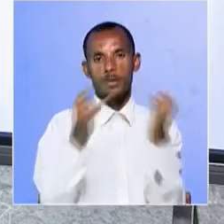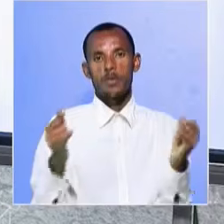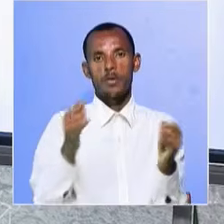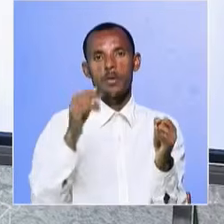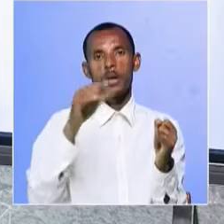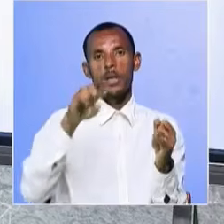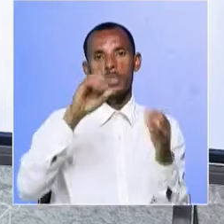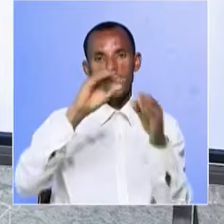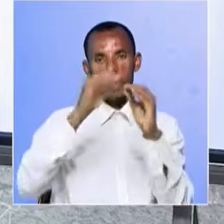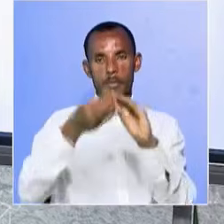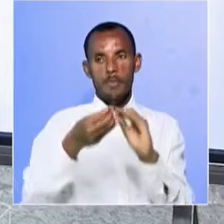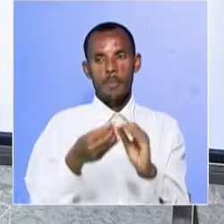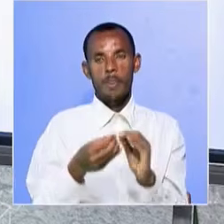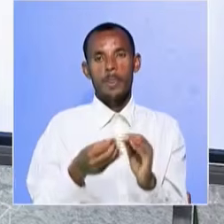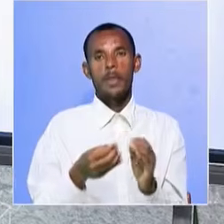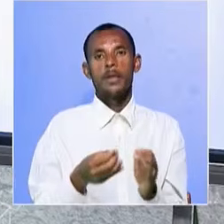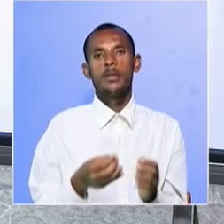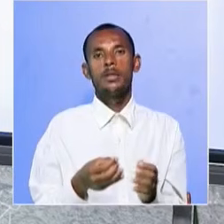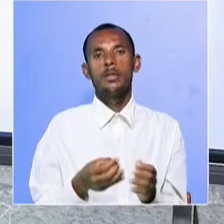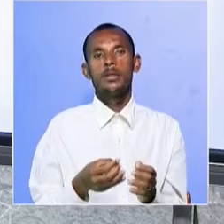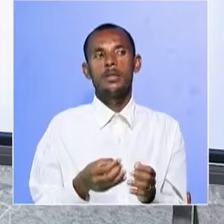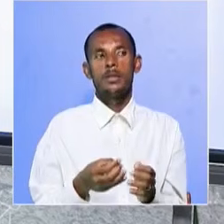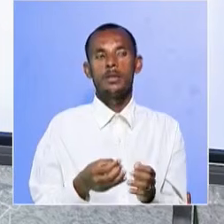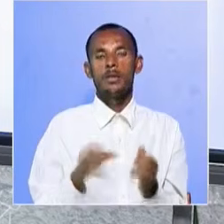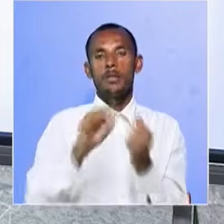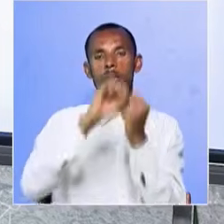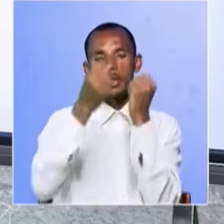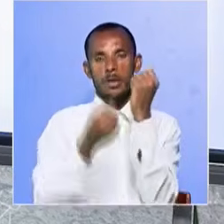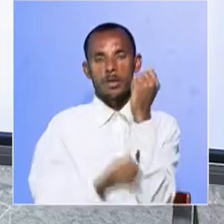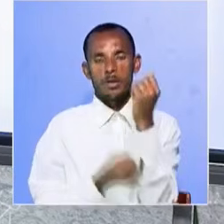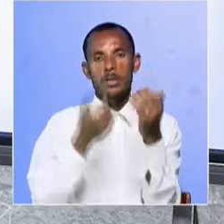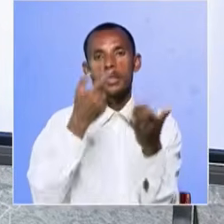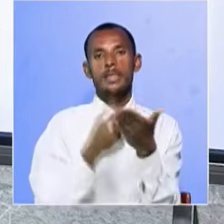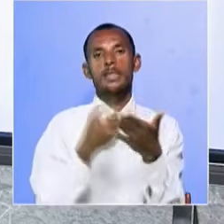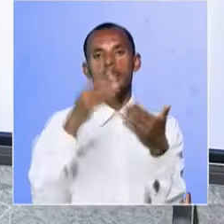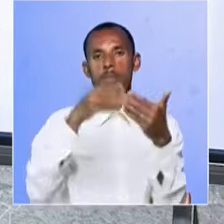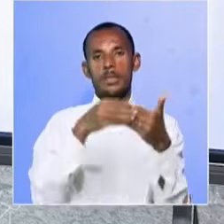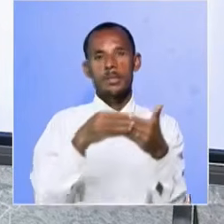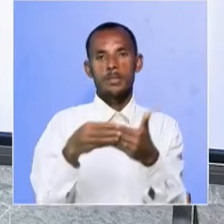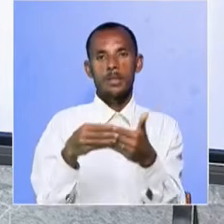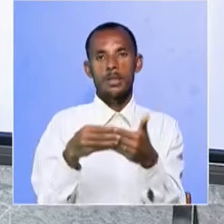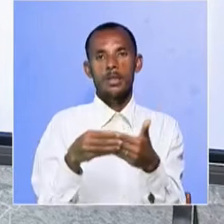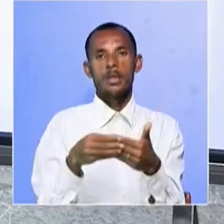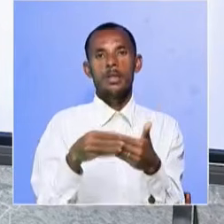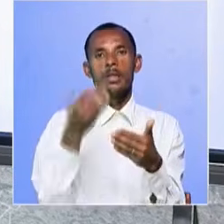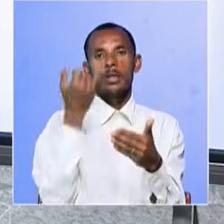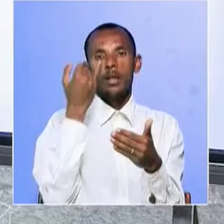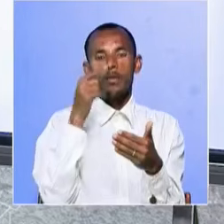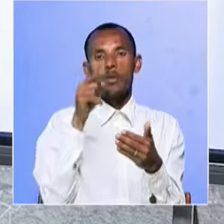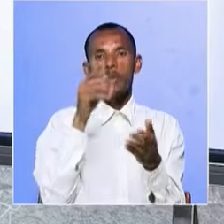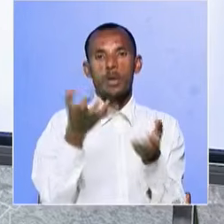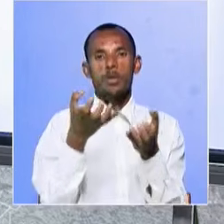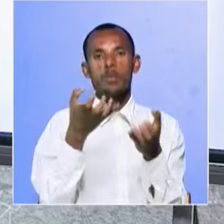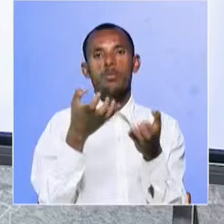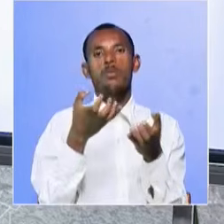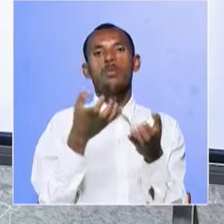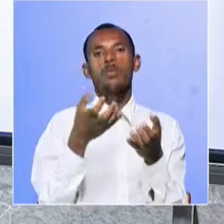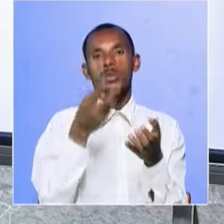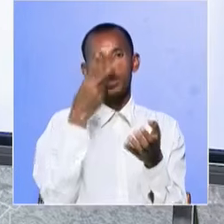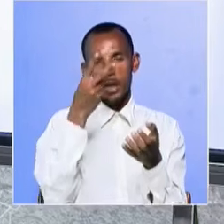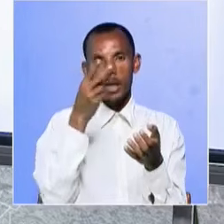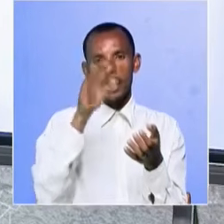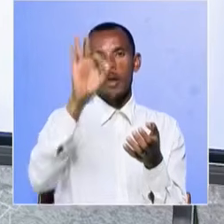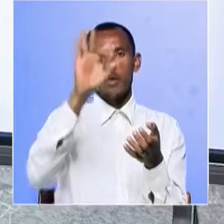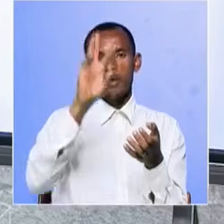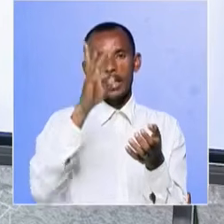numbers. Okay, so based on this principle, if you want to evaluate 9